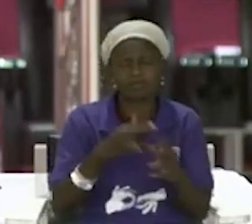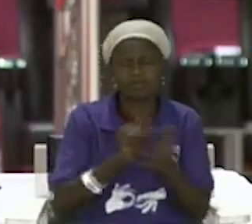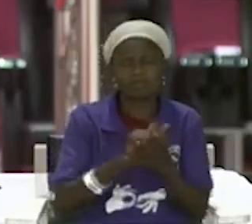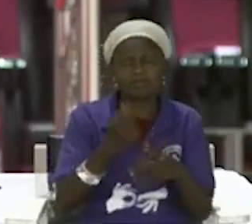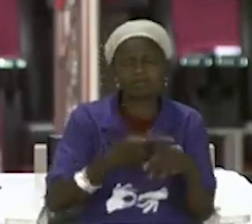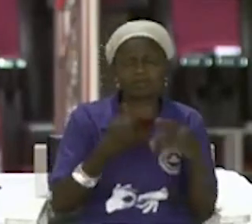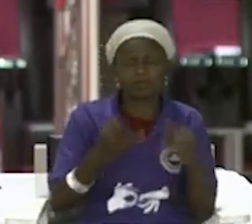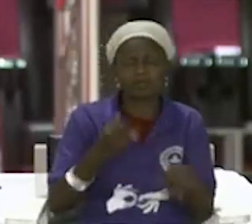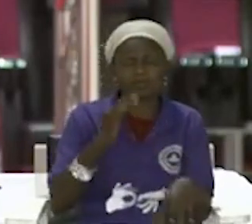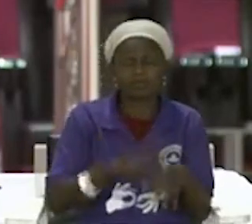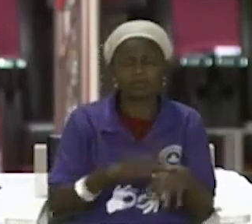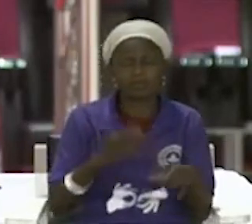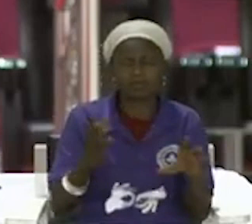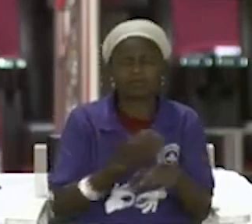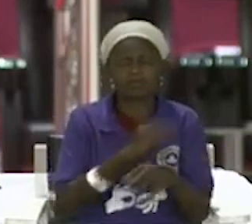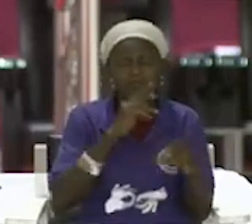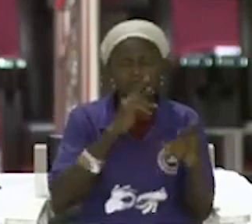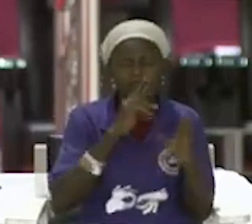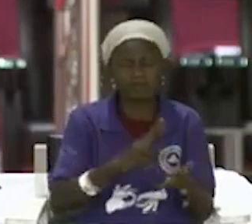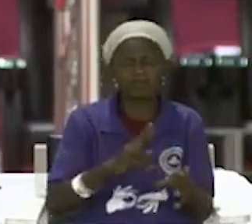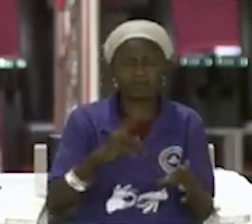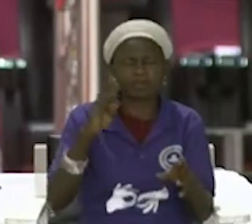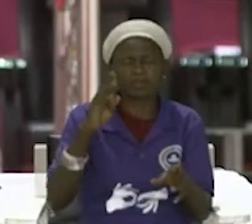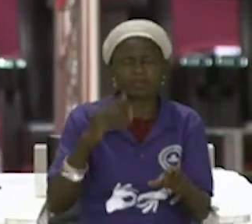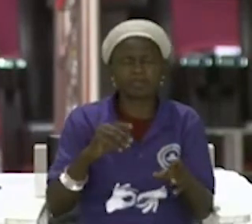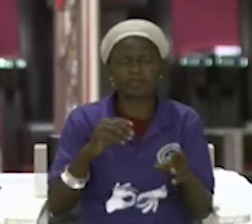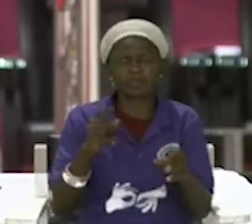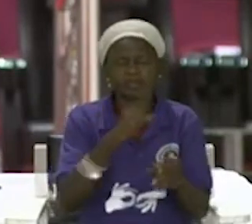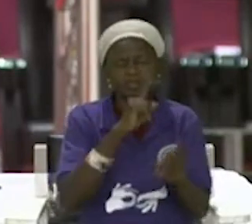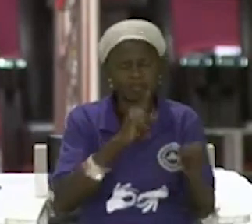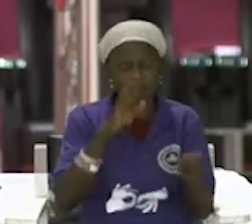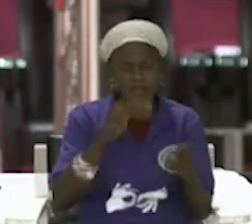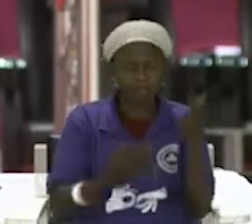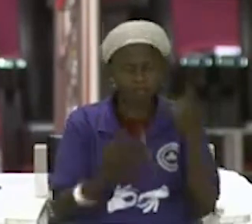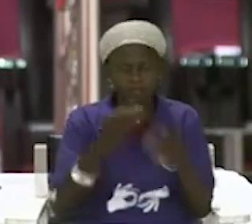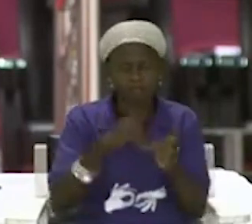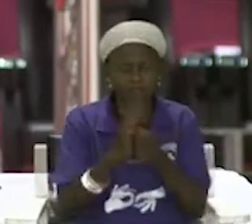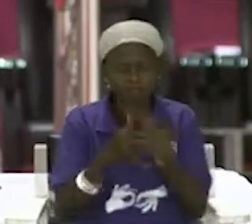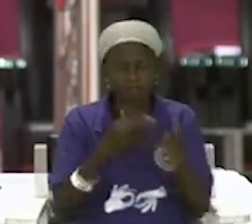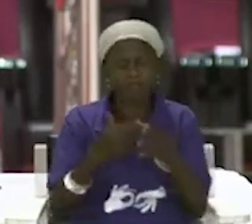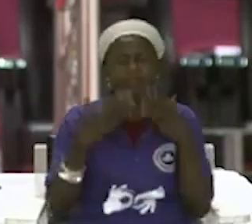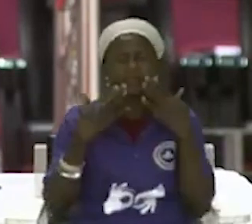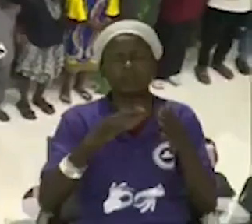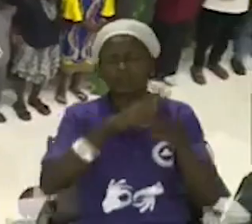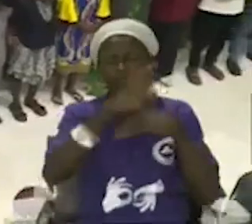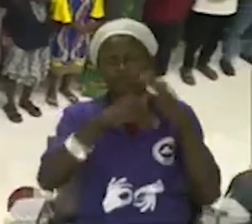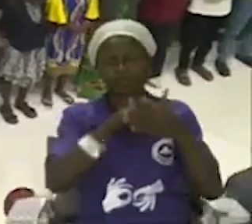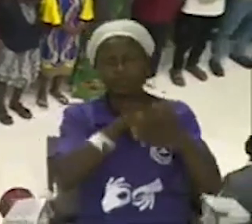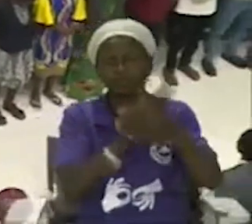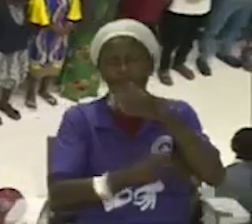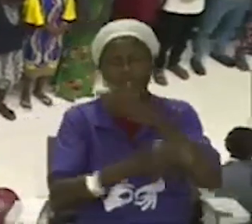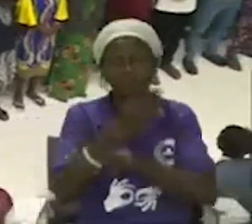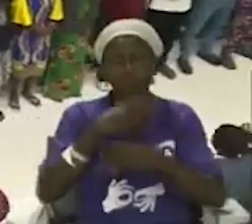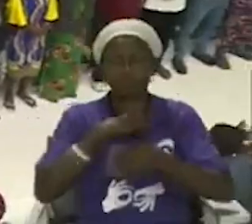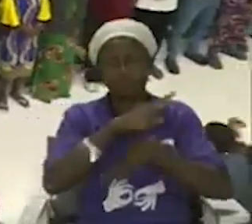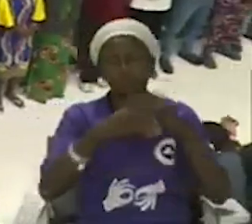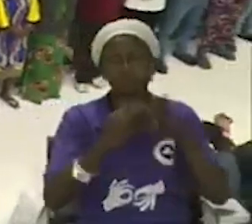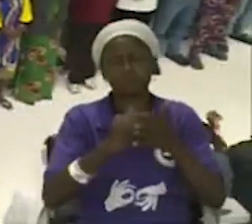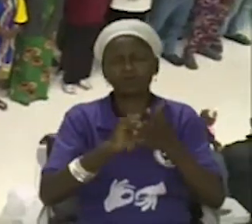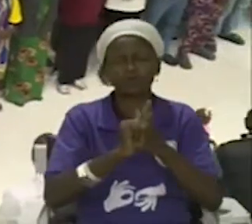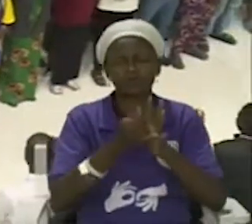when they cry unto you, you will answer them by fire. Thank you, Almighty God. And all those who